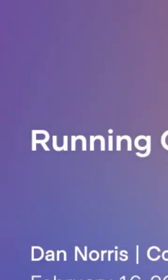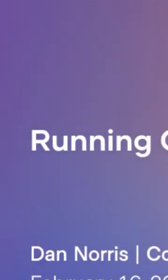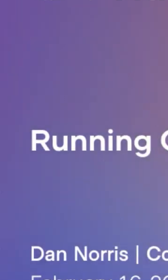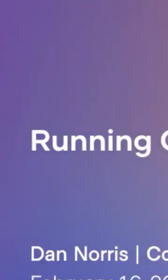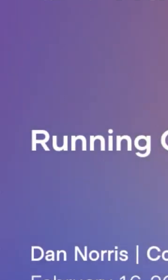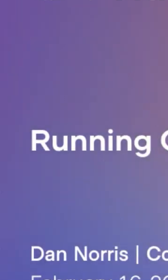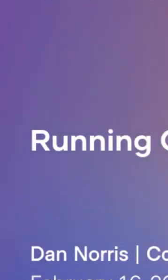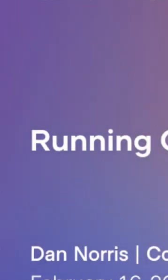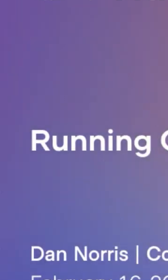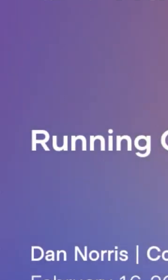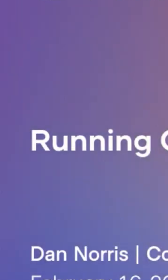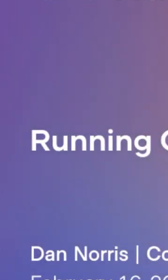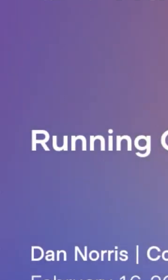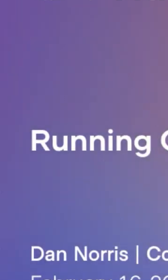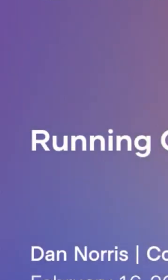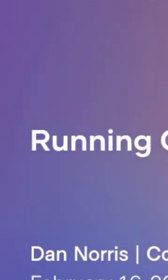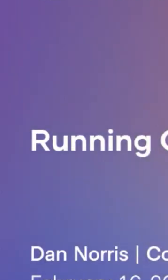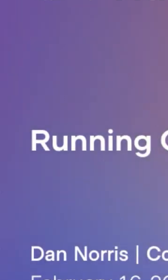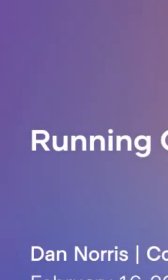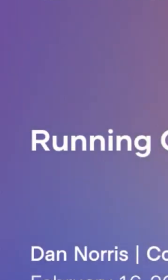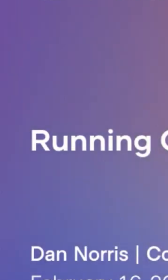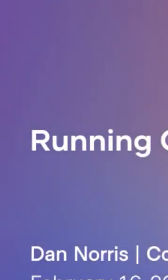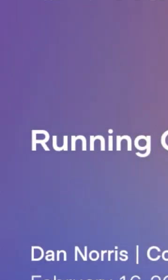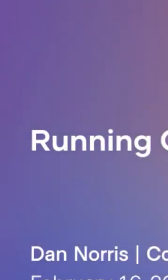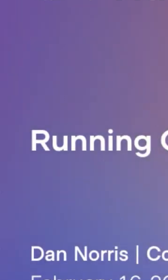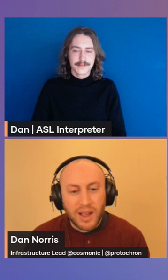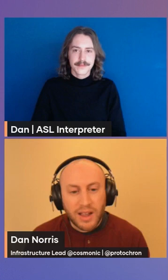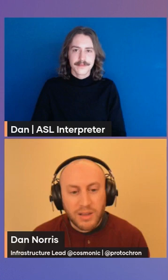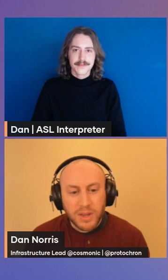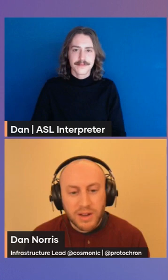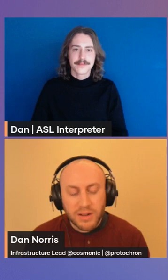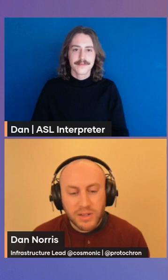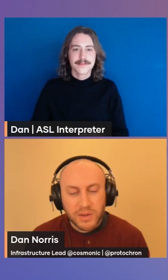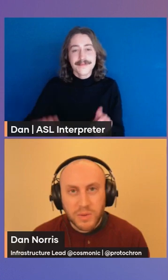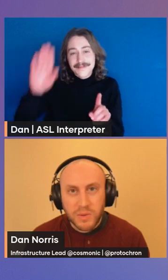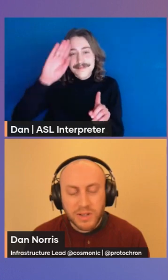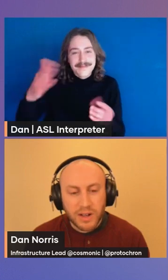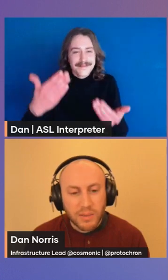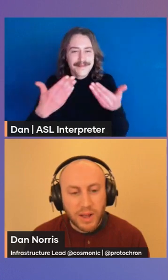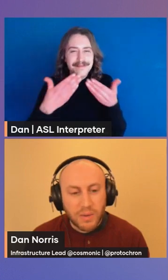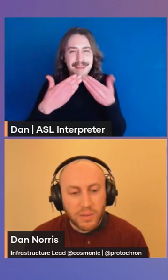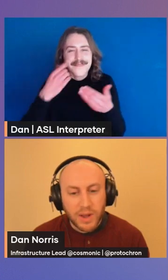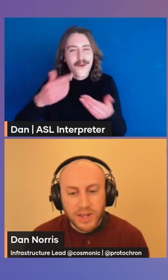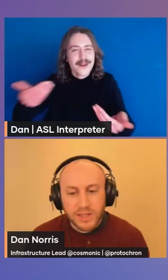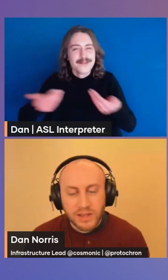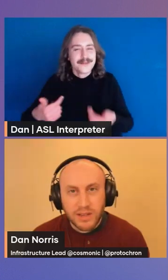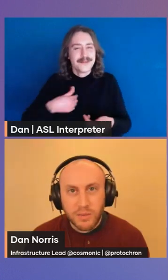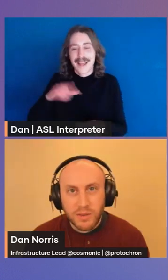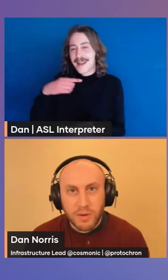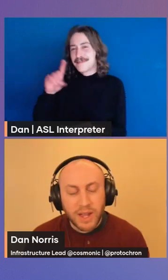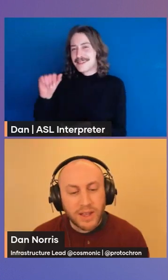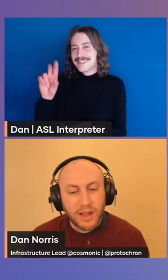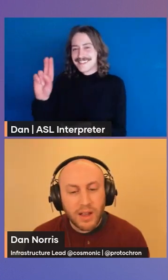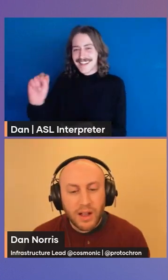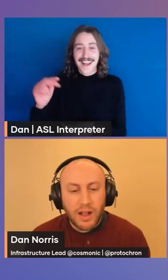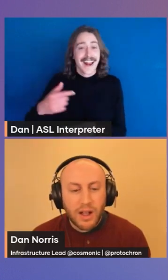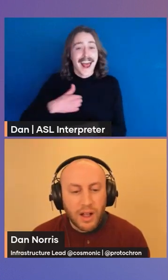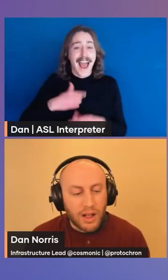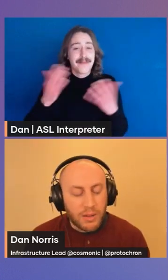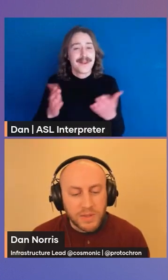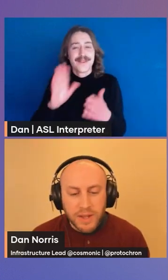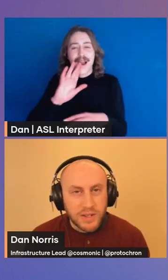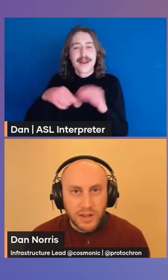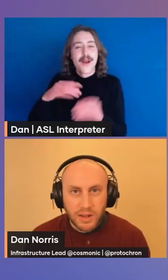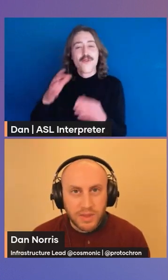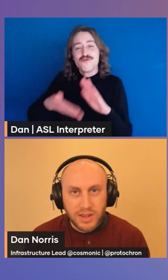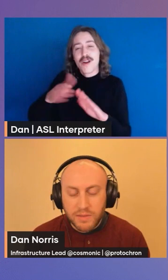Thank you very much for the introduction. My name is Dan Norris, and I am here to talk about running Cilium with Nomad.